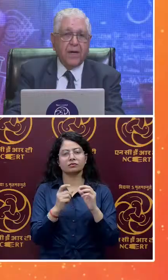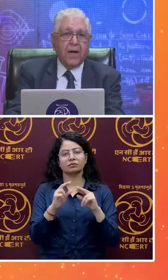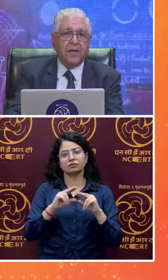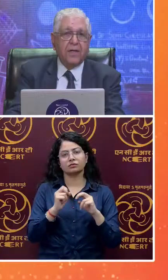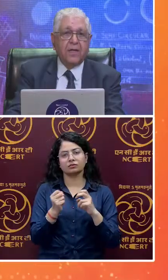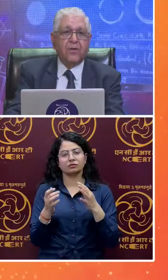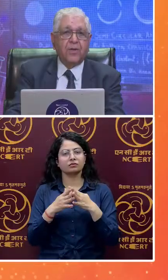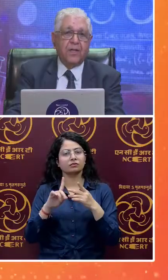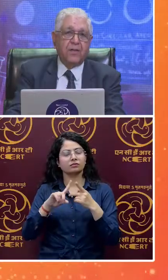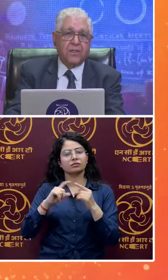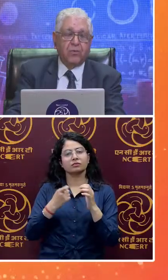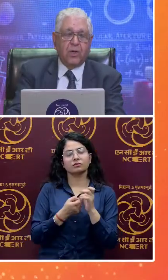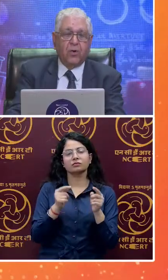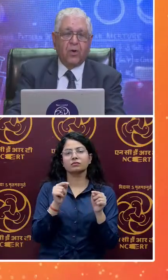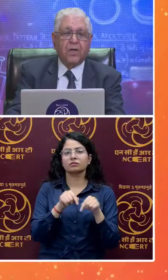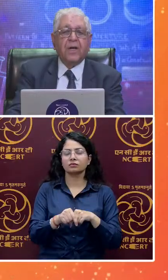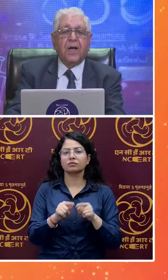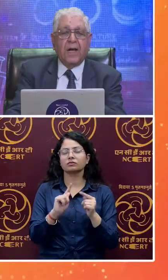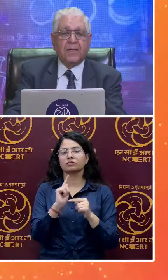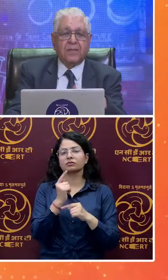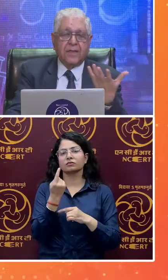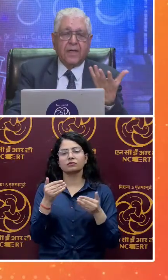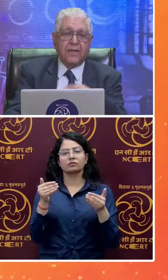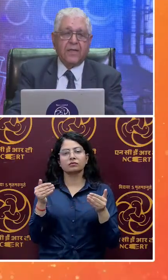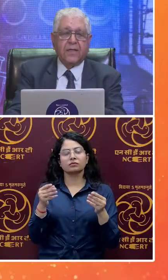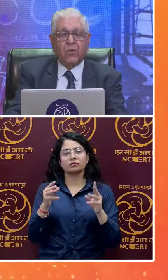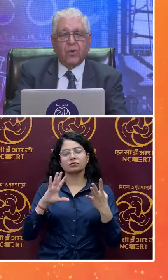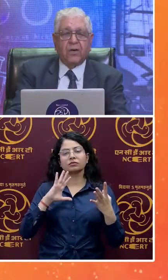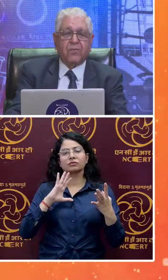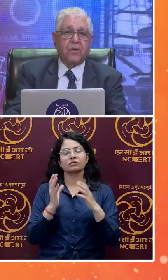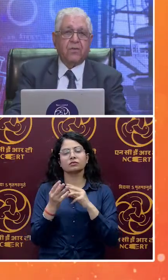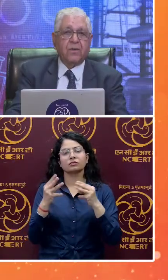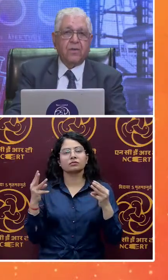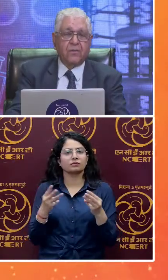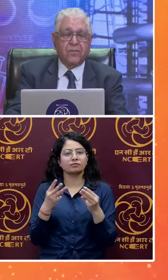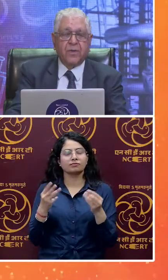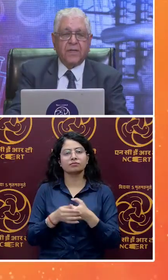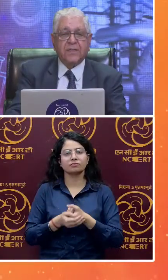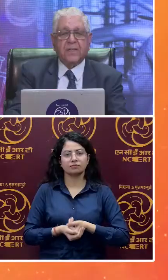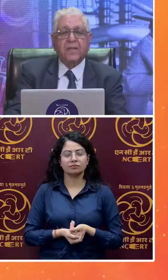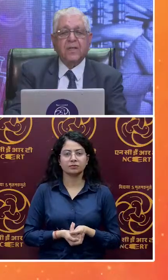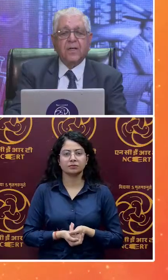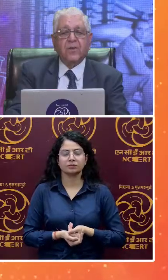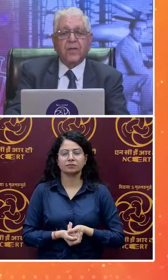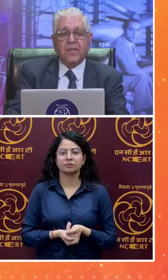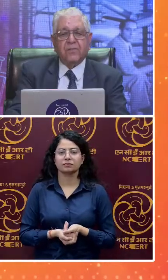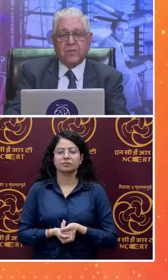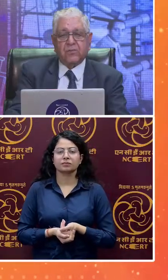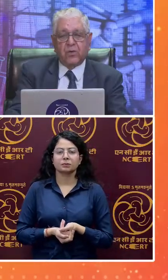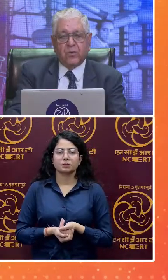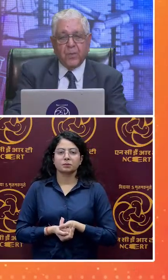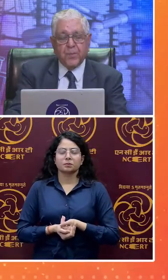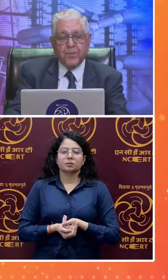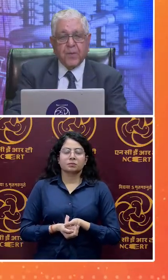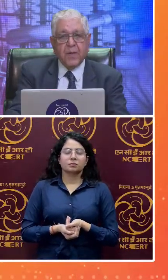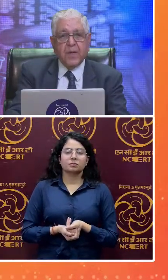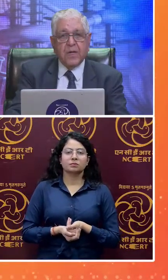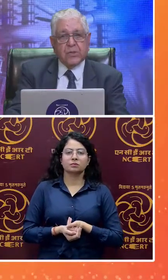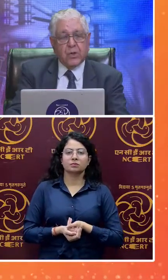Hill Brigade during the First World War, as they aided the war effort of the British during the First World